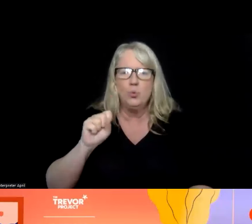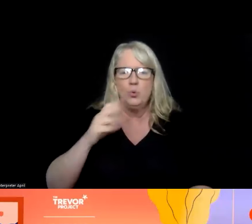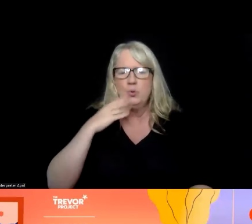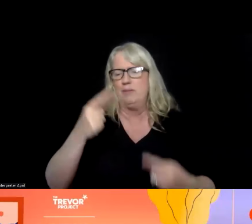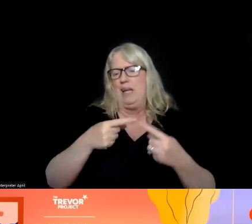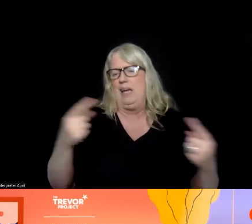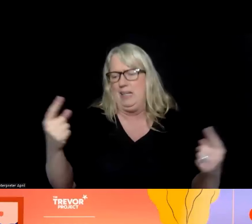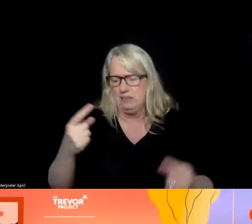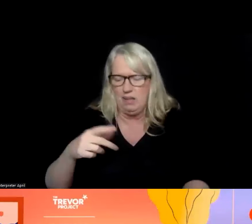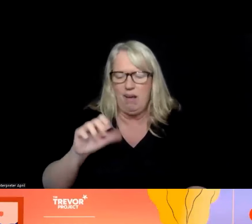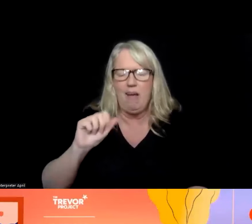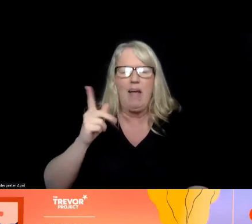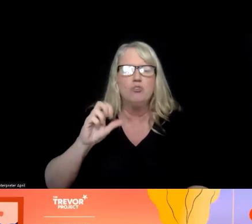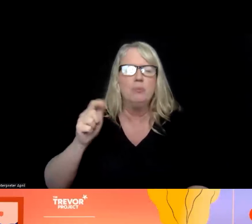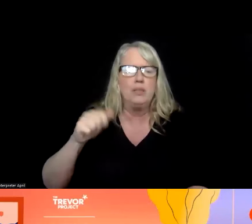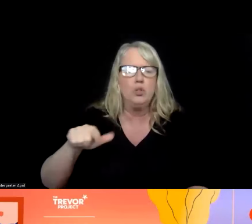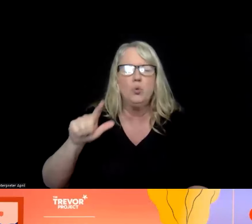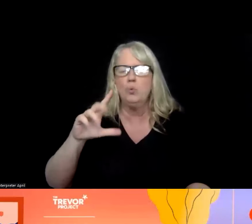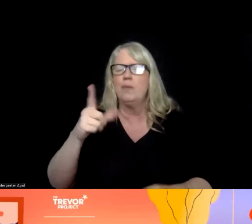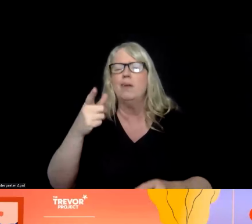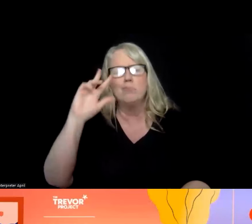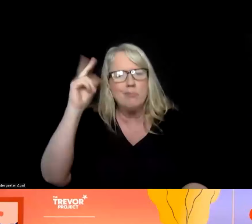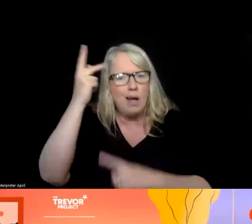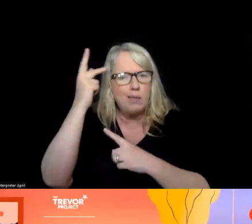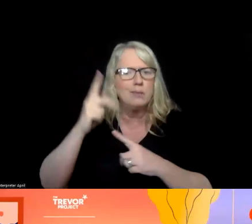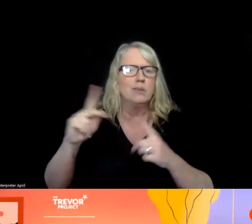anti-LGBTQ politics and rhetoric. Next slide, please.